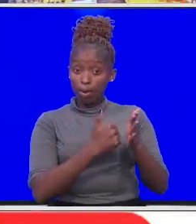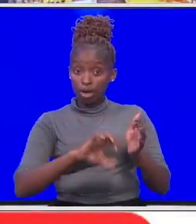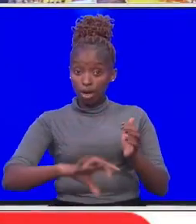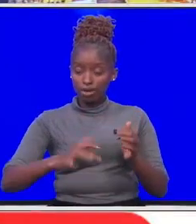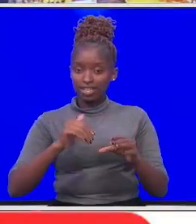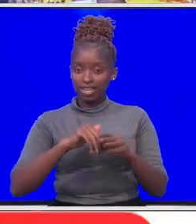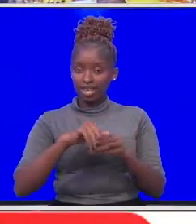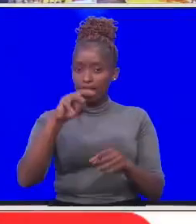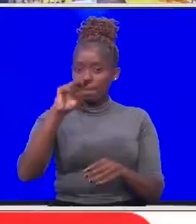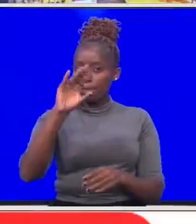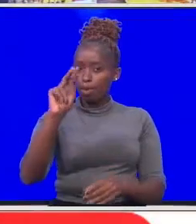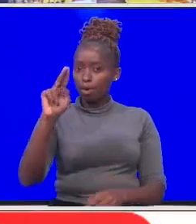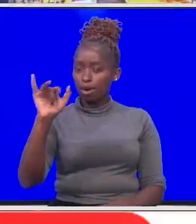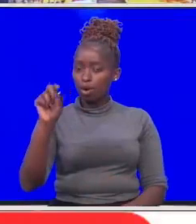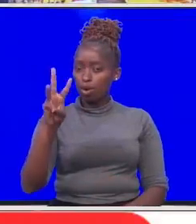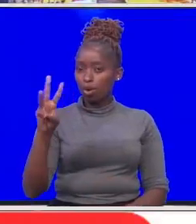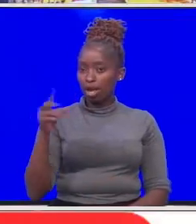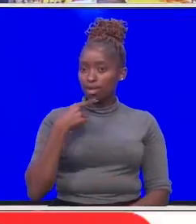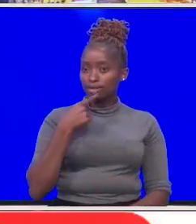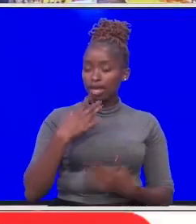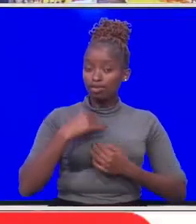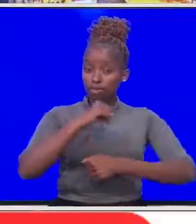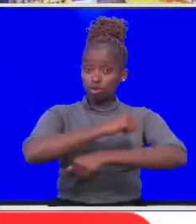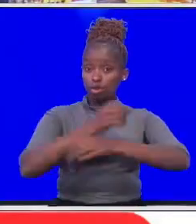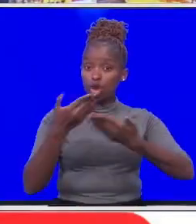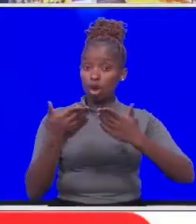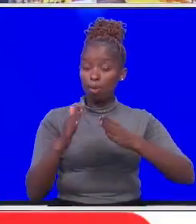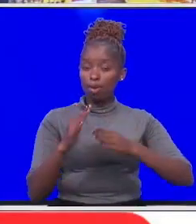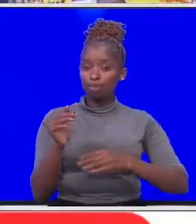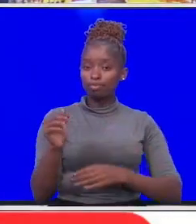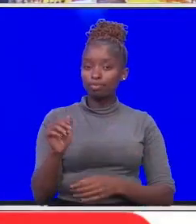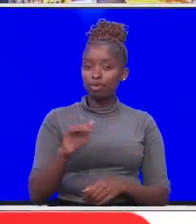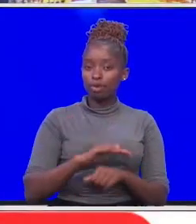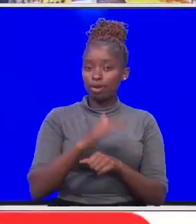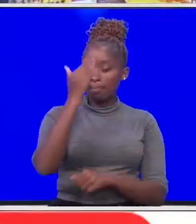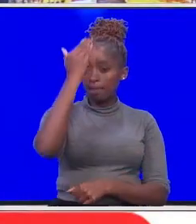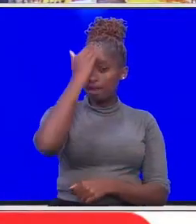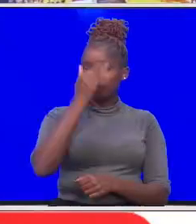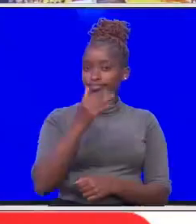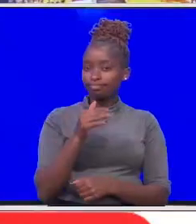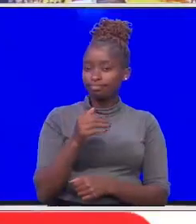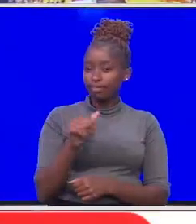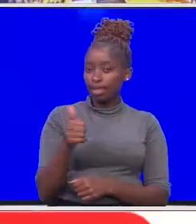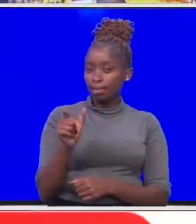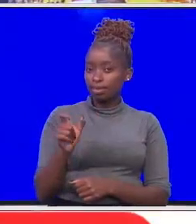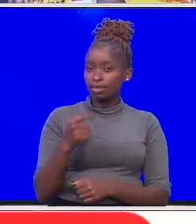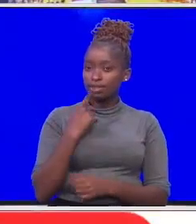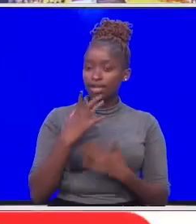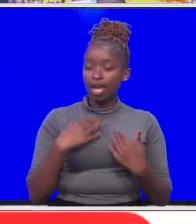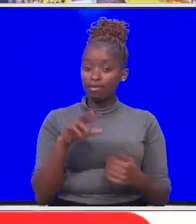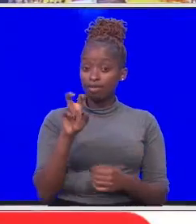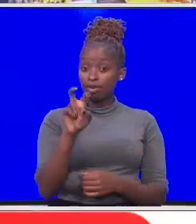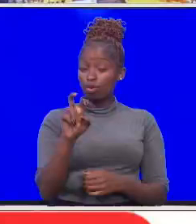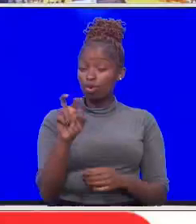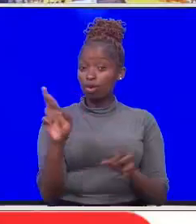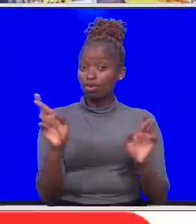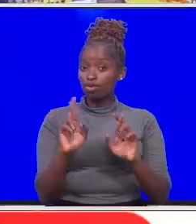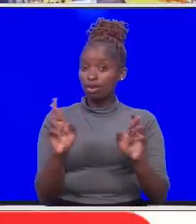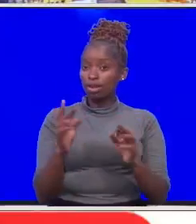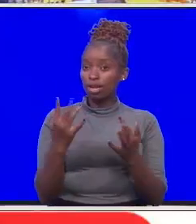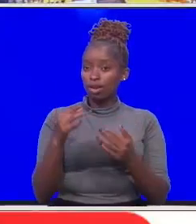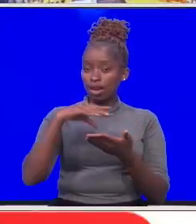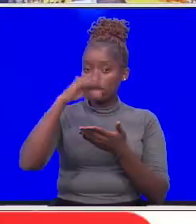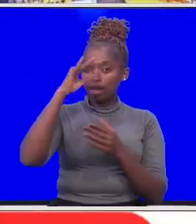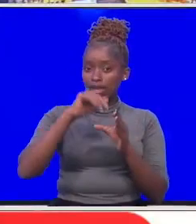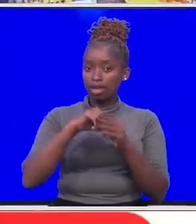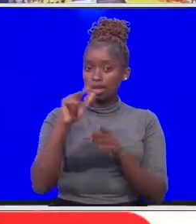say, the schools will be opened on Monday. Teresa from K-South, you say, schools seem to be ready, so the learners in K-South will